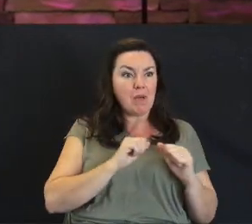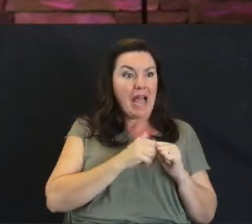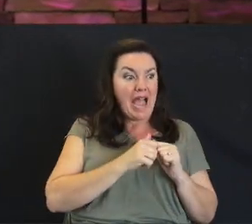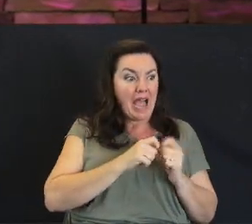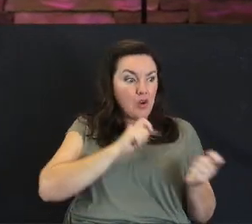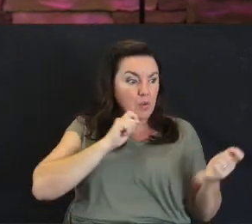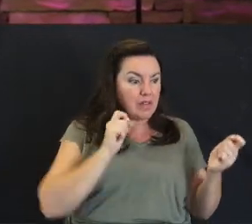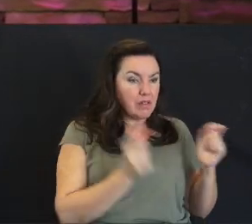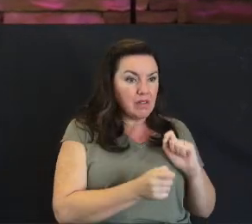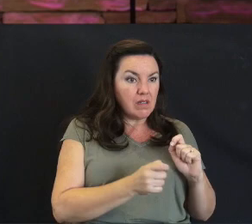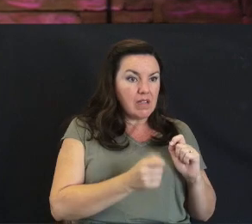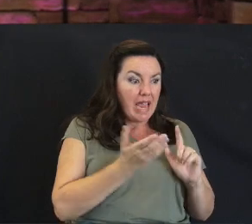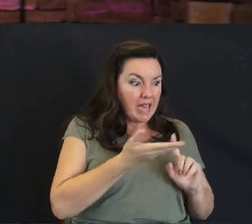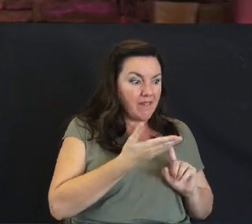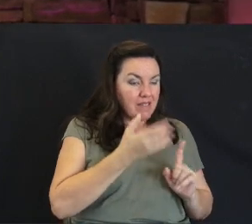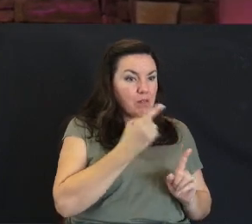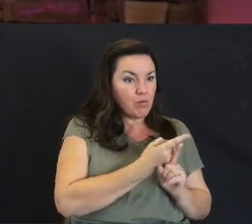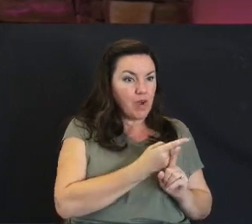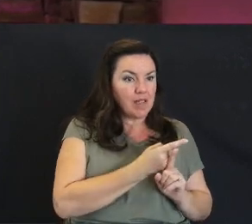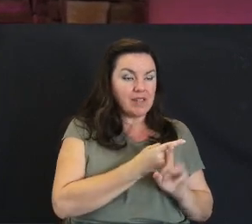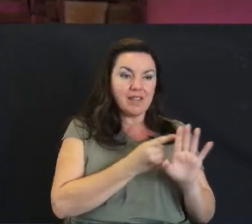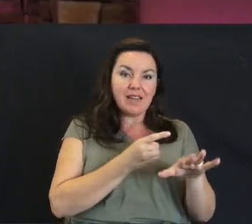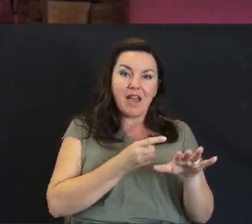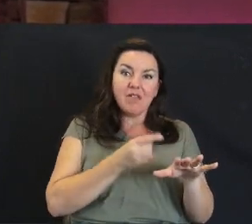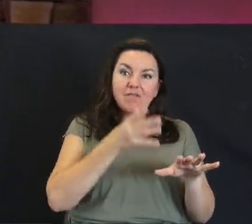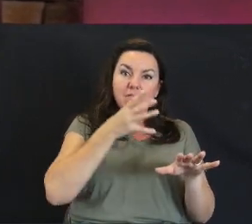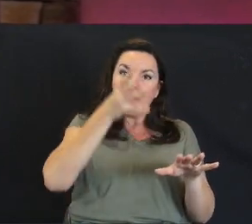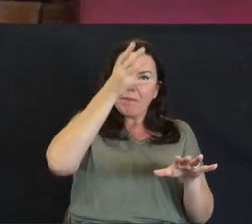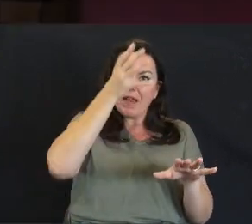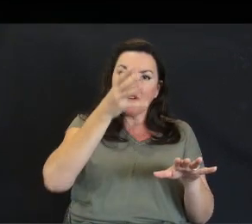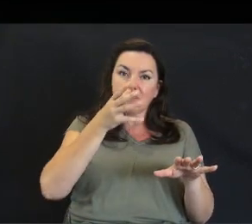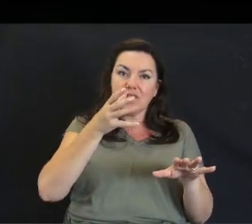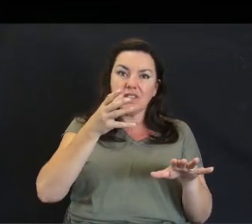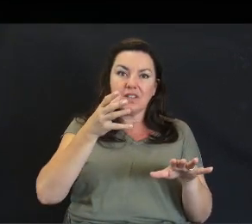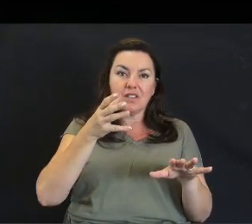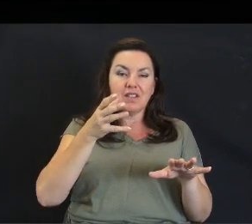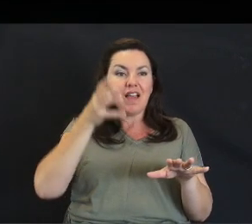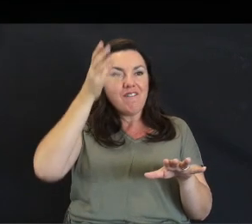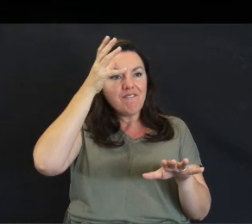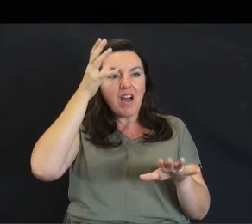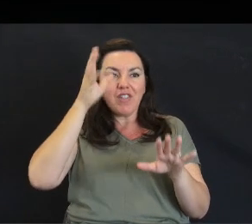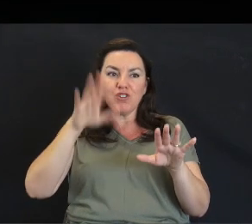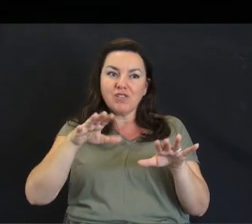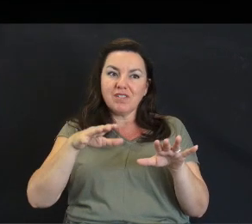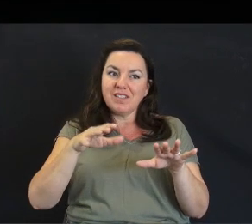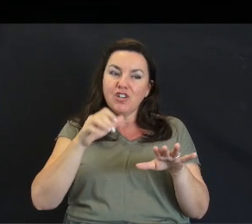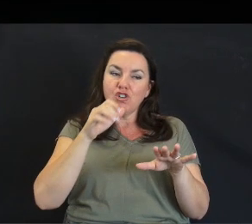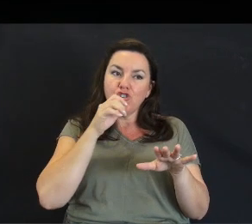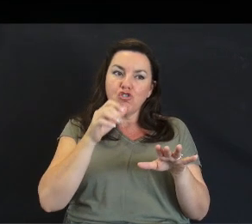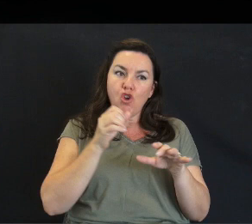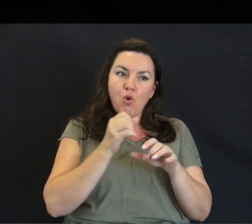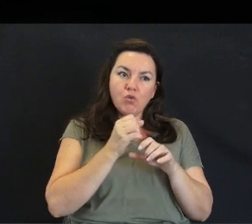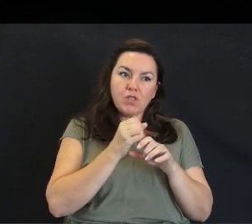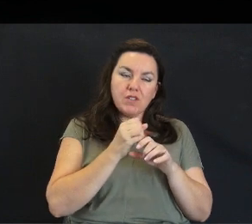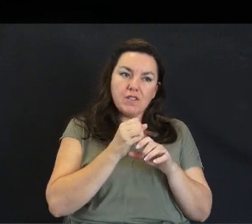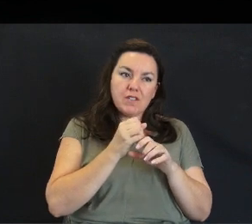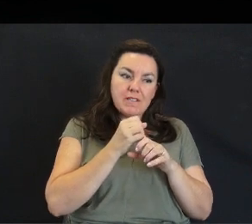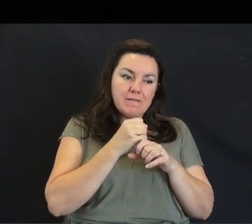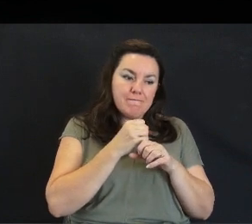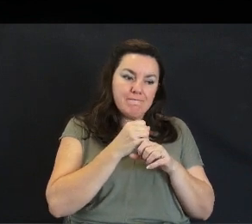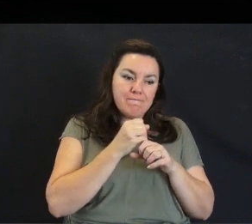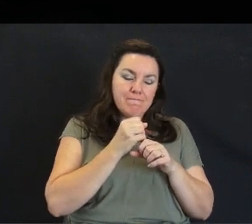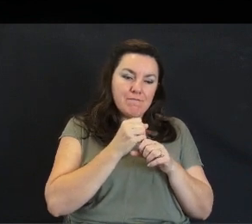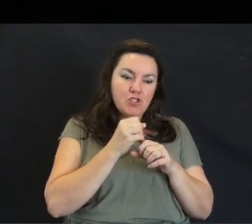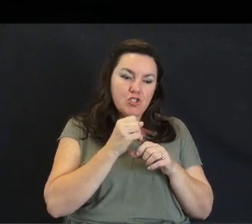Now It doesn't mean That parents get a free pass Fathers do not provoke Your children to anger But bring them up In the discipline And